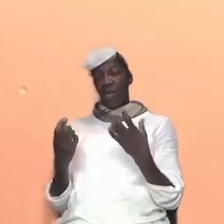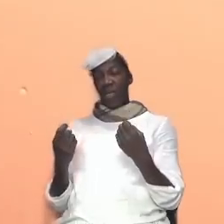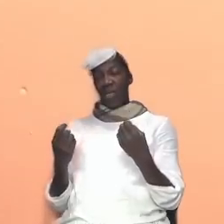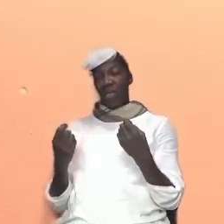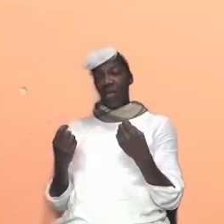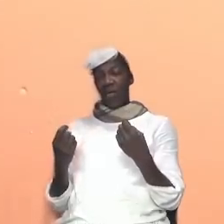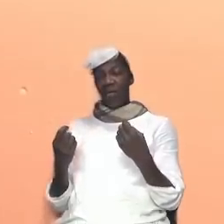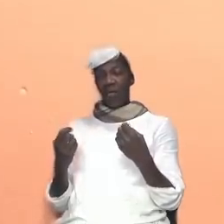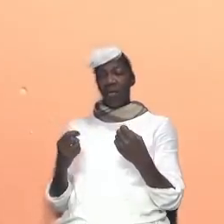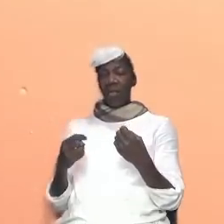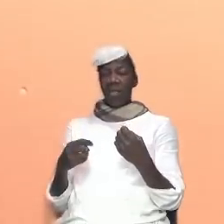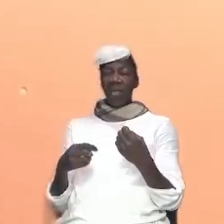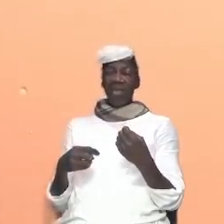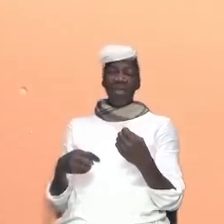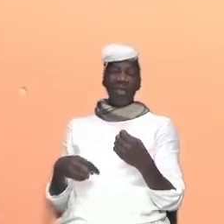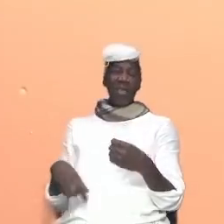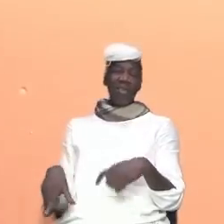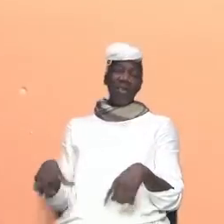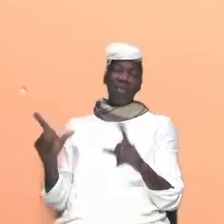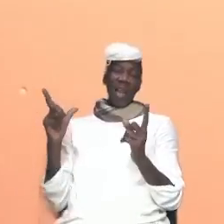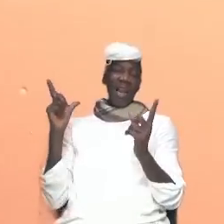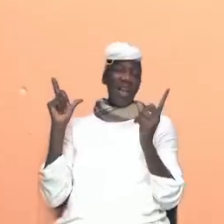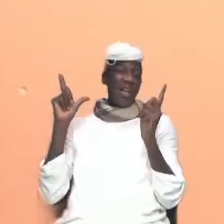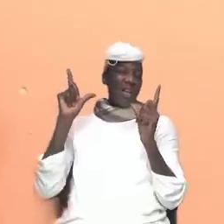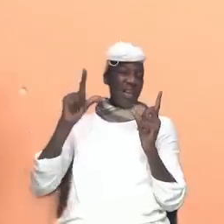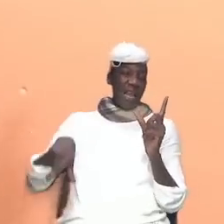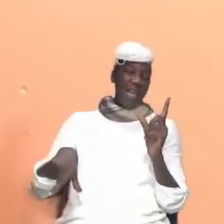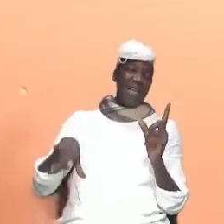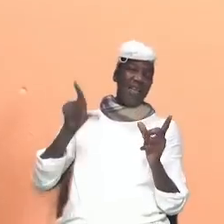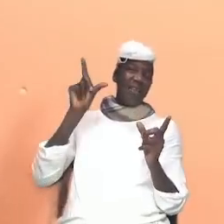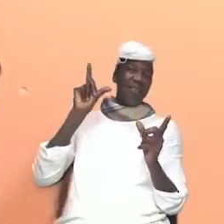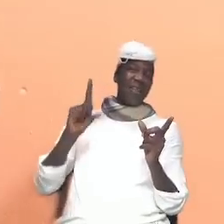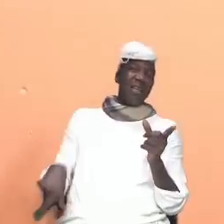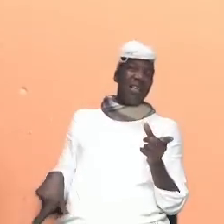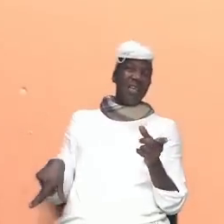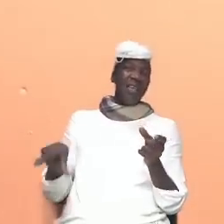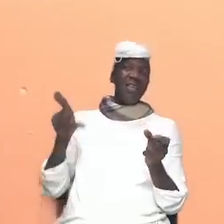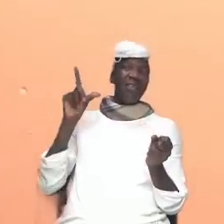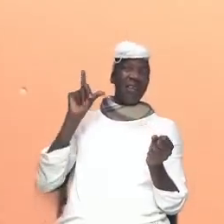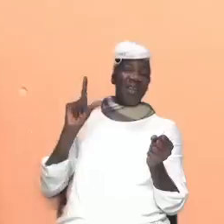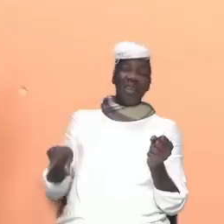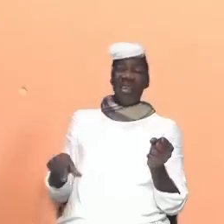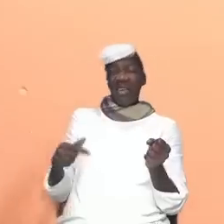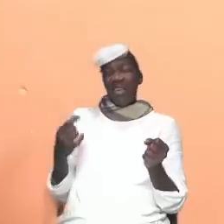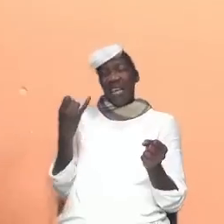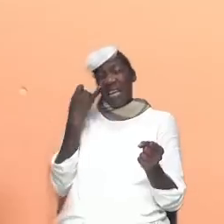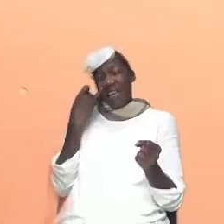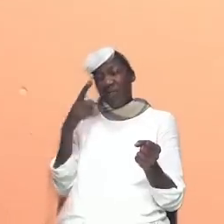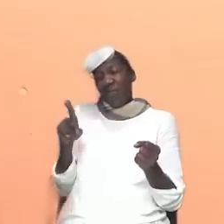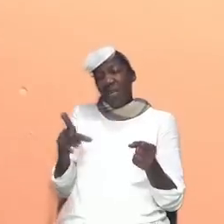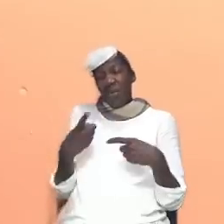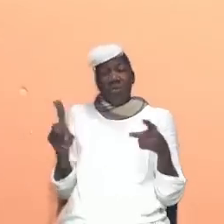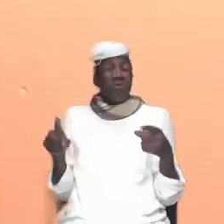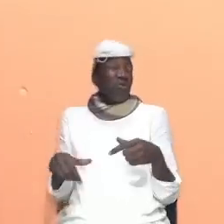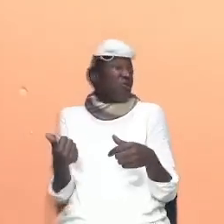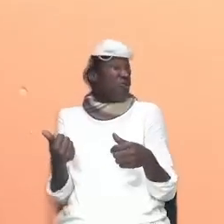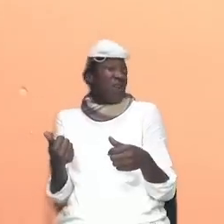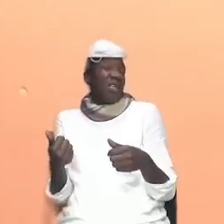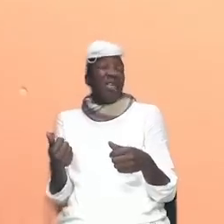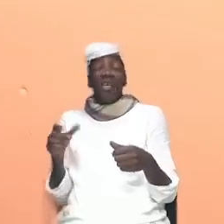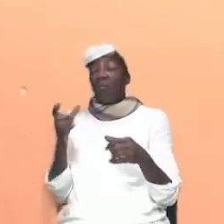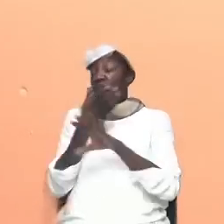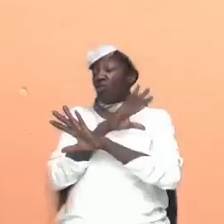laissez-faire way, an attitude that, yes, if I do it, I do it, and if I don't, I just don't. But we need